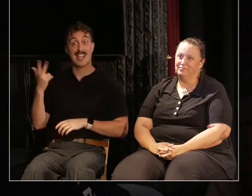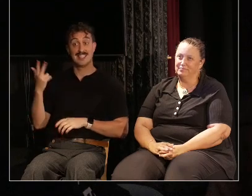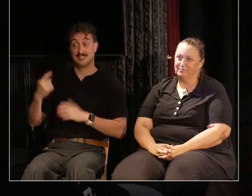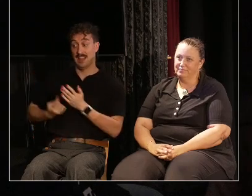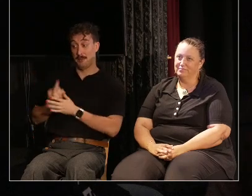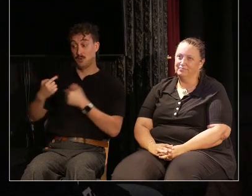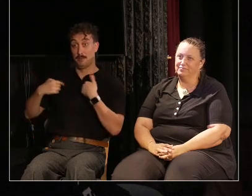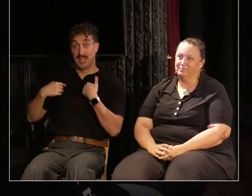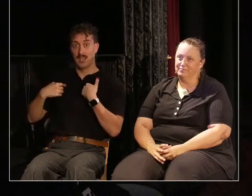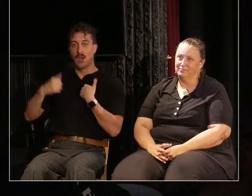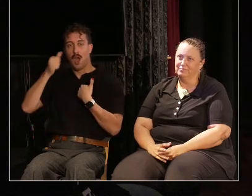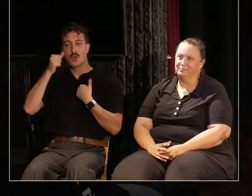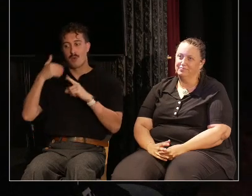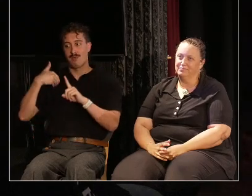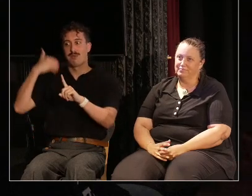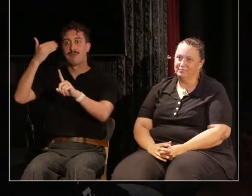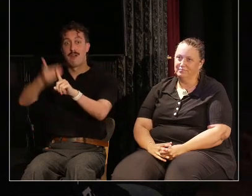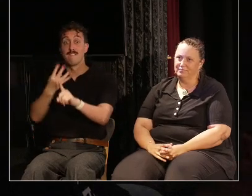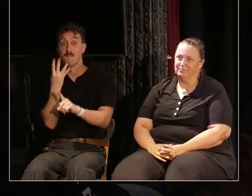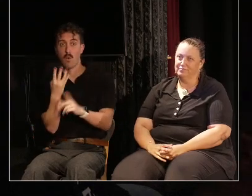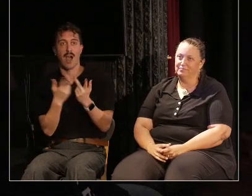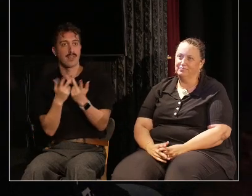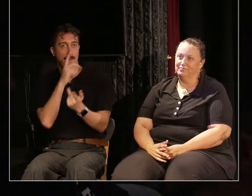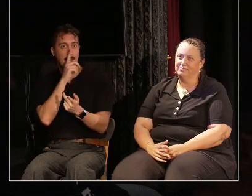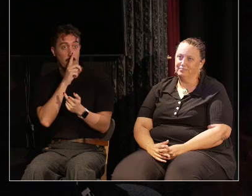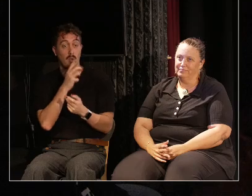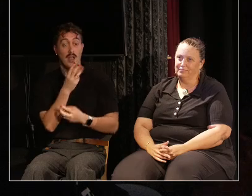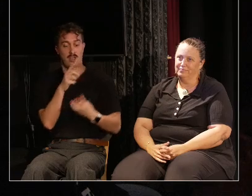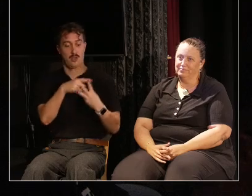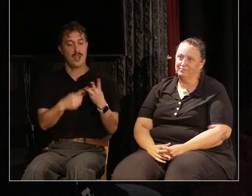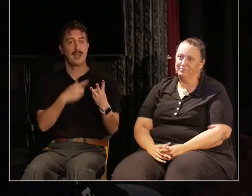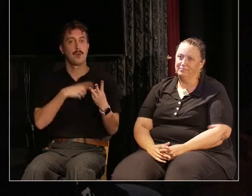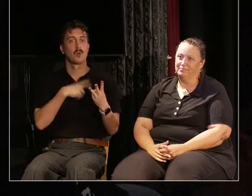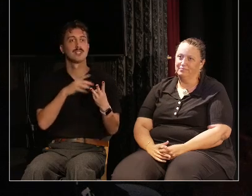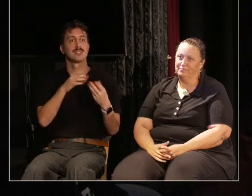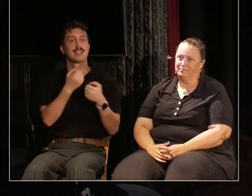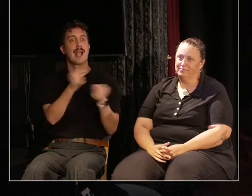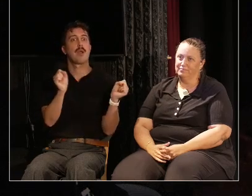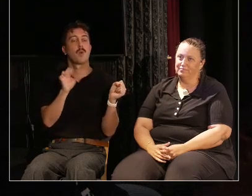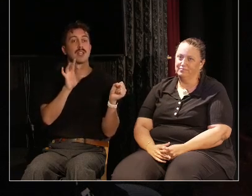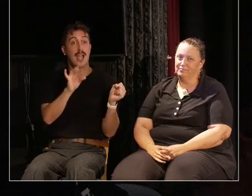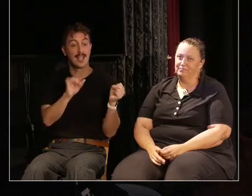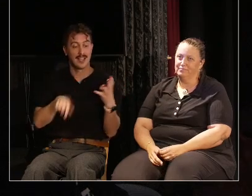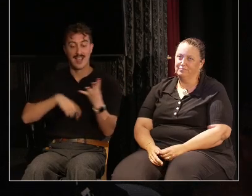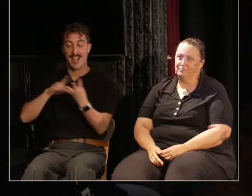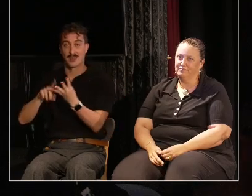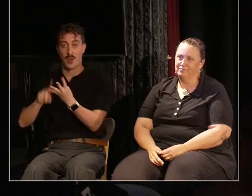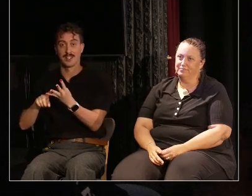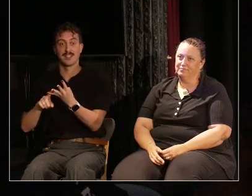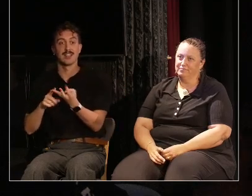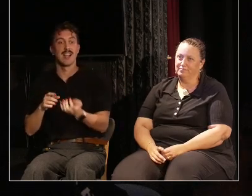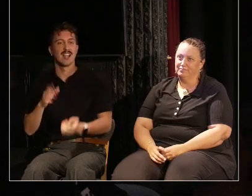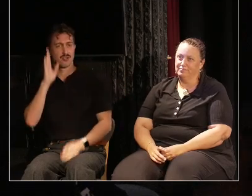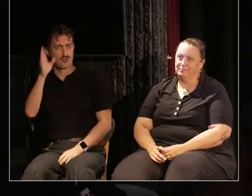fired. 3 of them because they came out as gay. 1, a straight white man who in chapel told queer students that